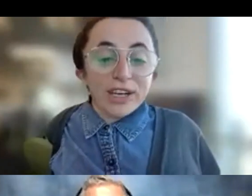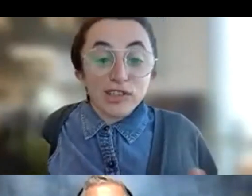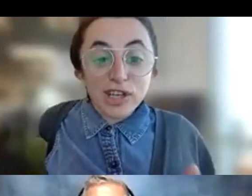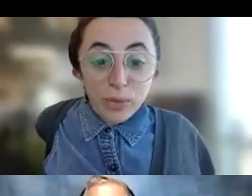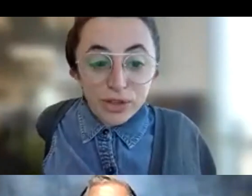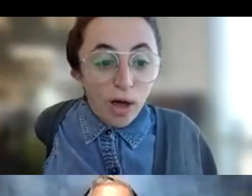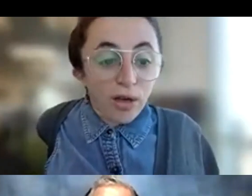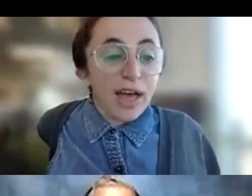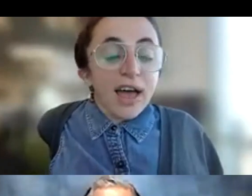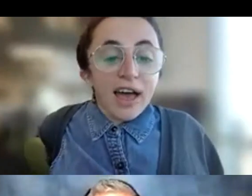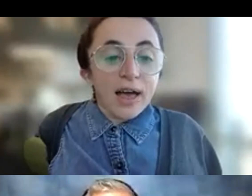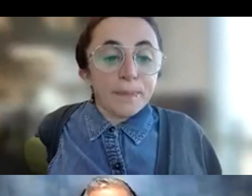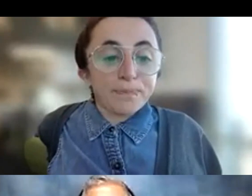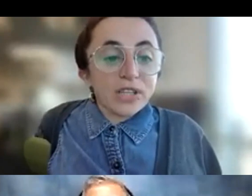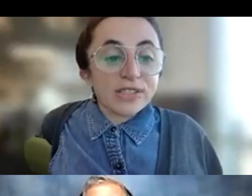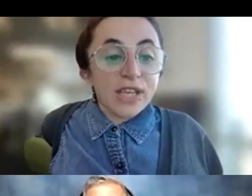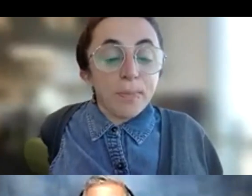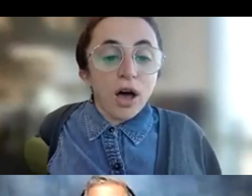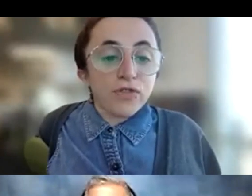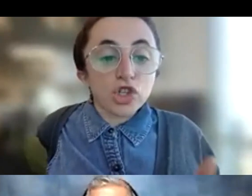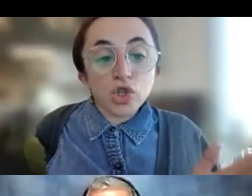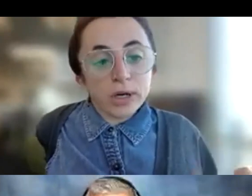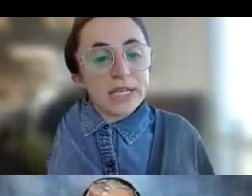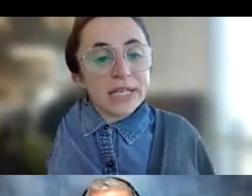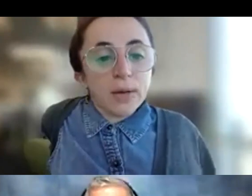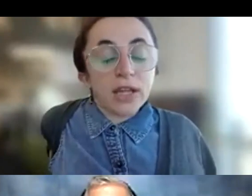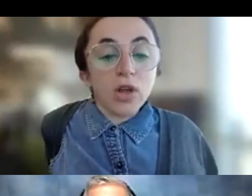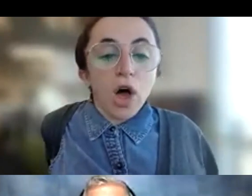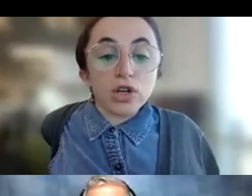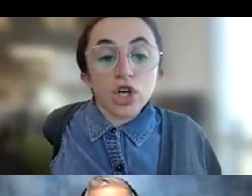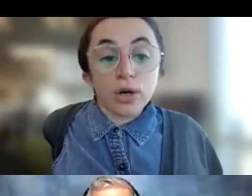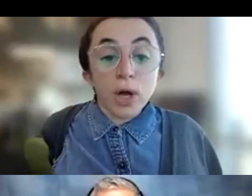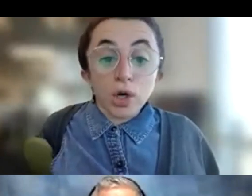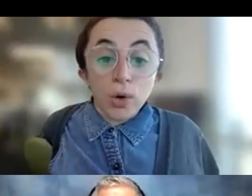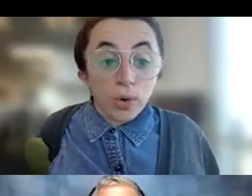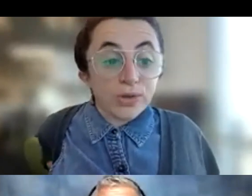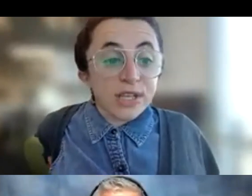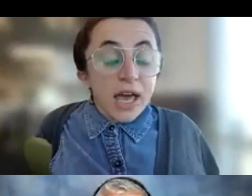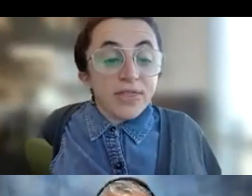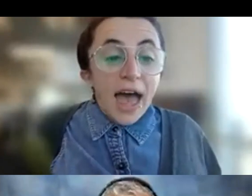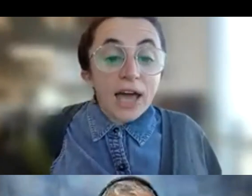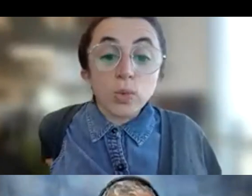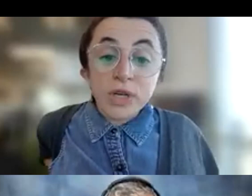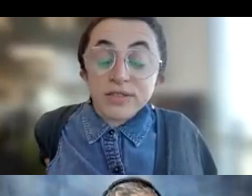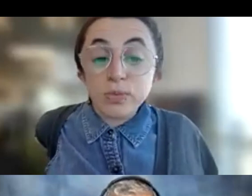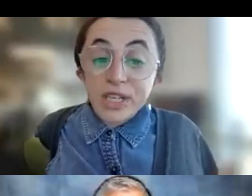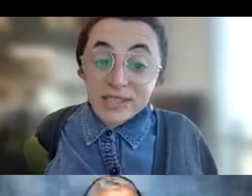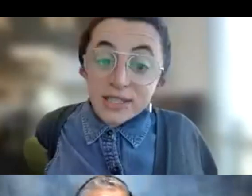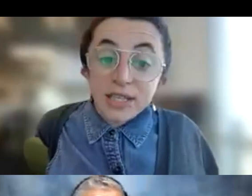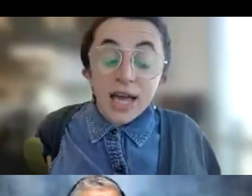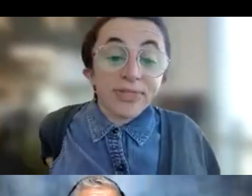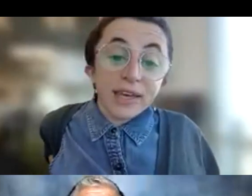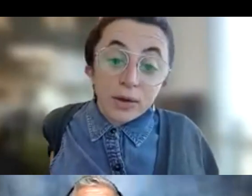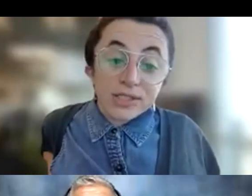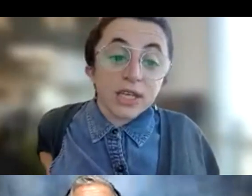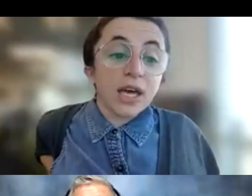wanted to share with you all some of the short, medium, and long-term goals that we